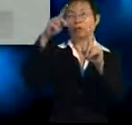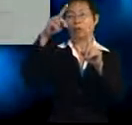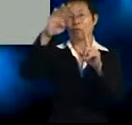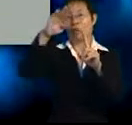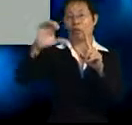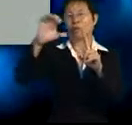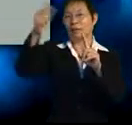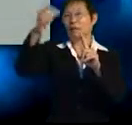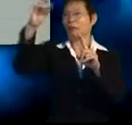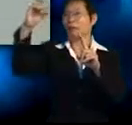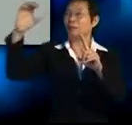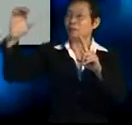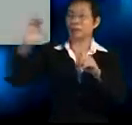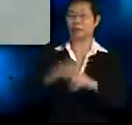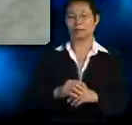Celsius.